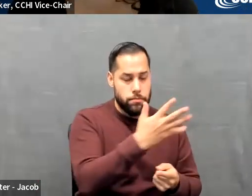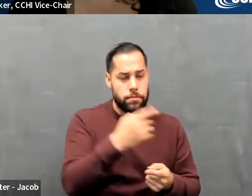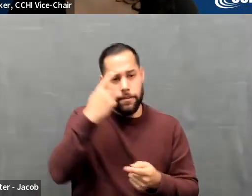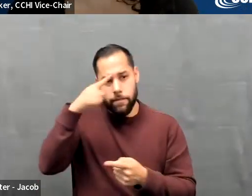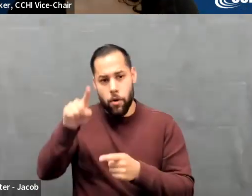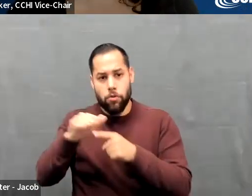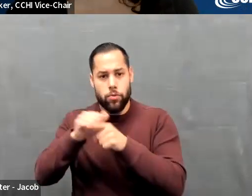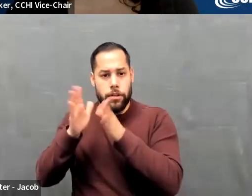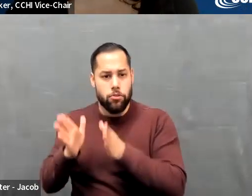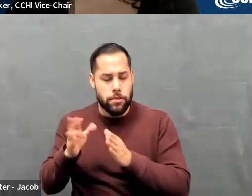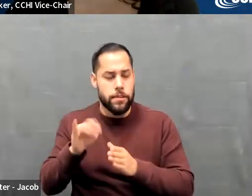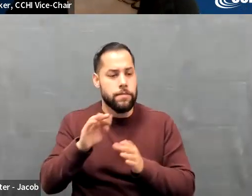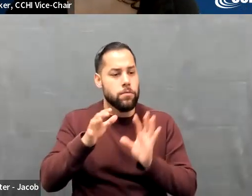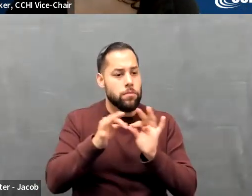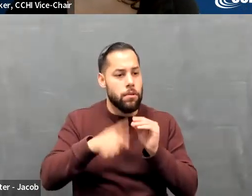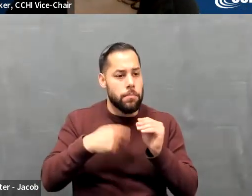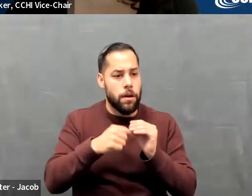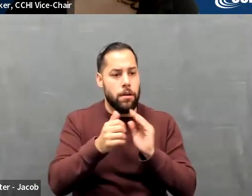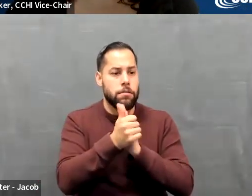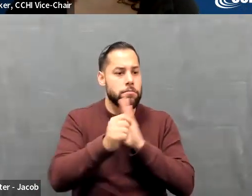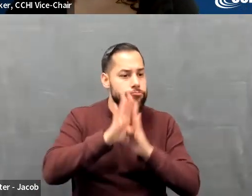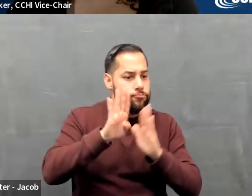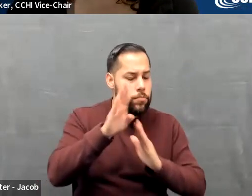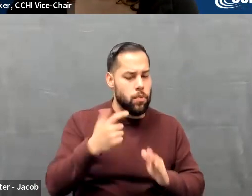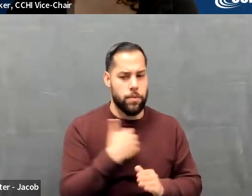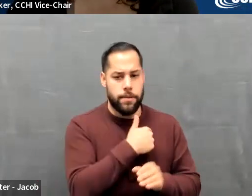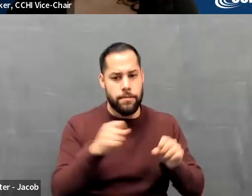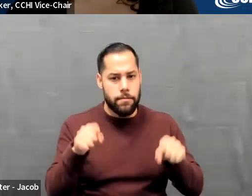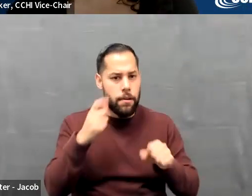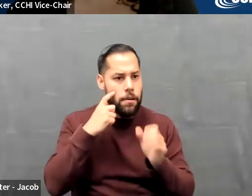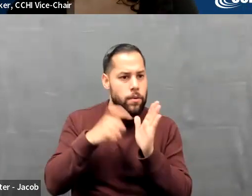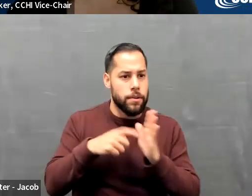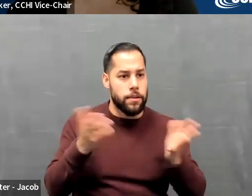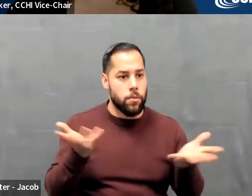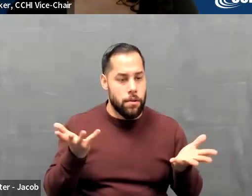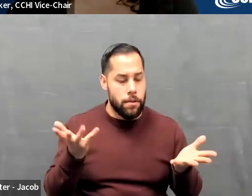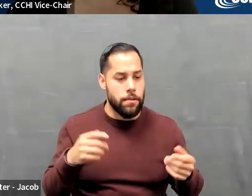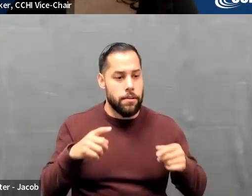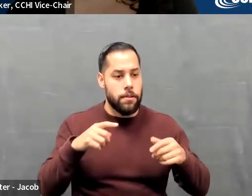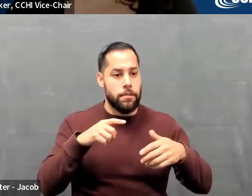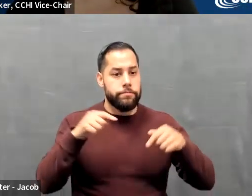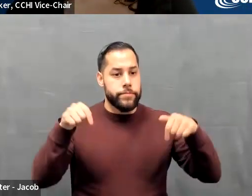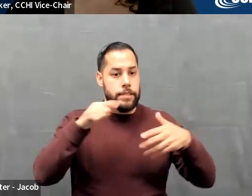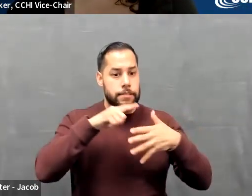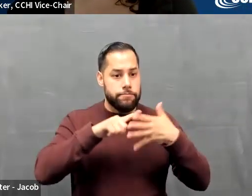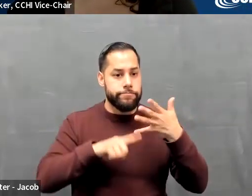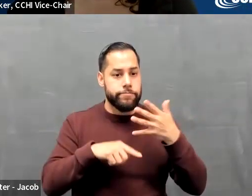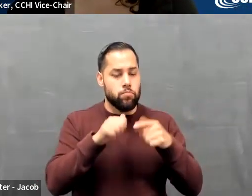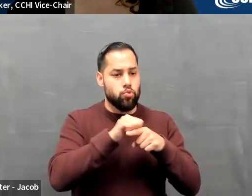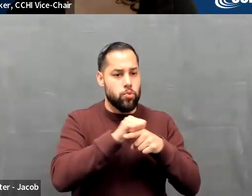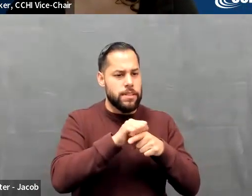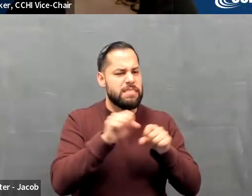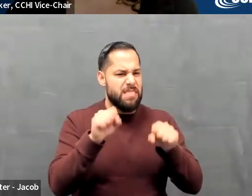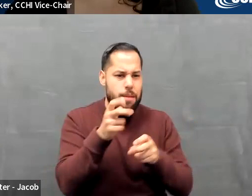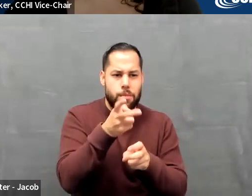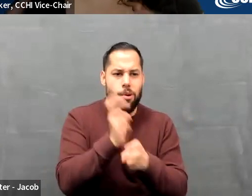performance-based skill-building trainings, we can also recognize that these sorts of trainings can be harder to